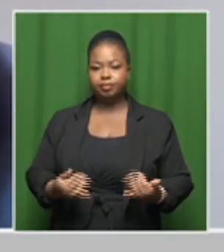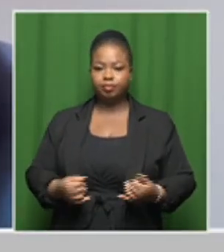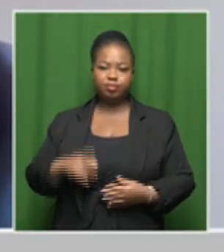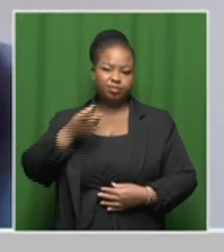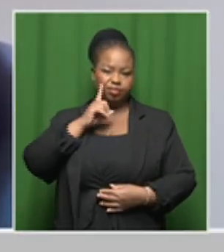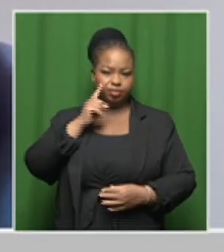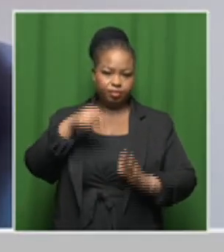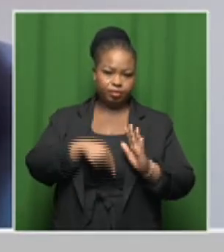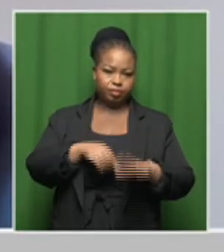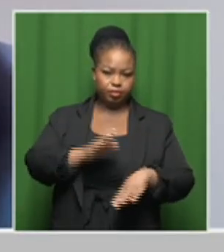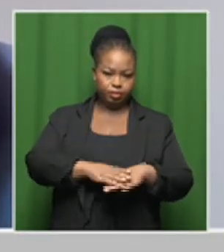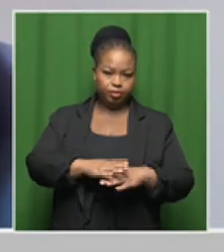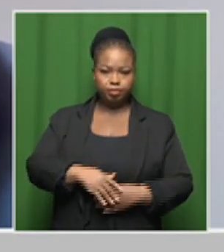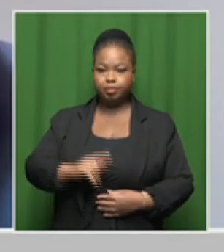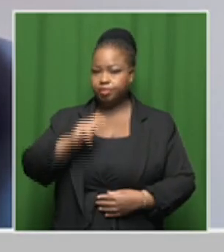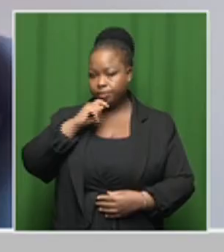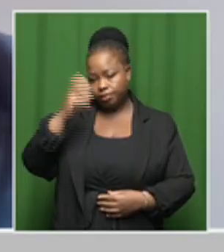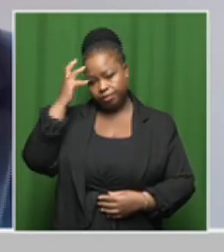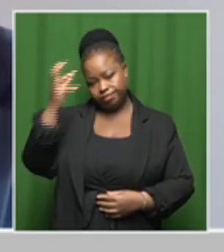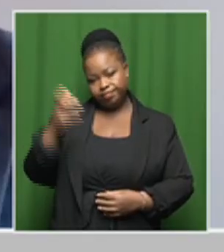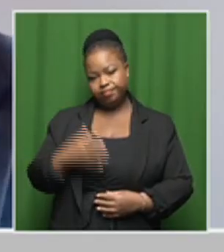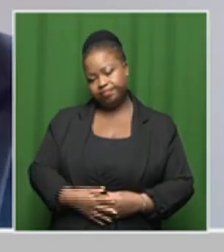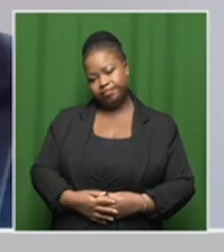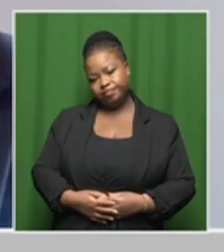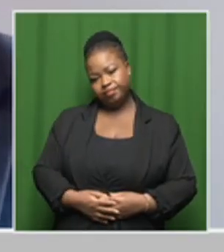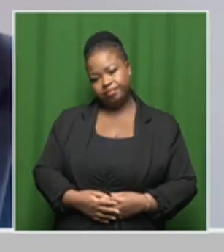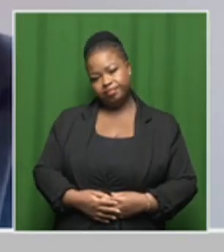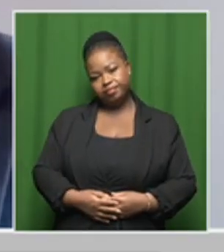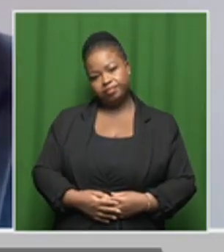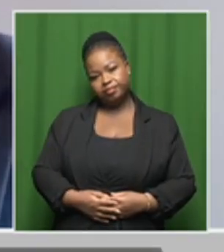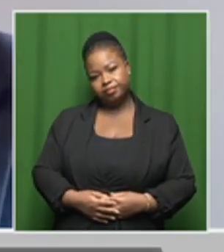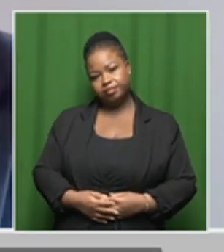this further. A very good morning, Prof, and thank you for your time at this hour.